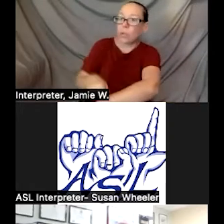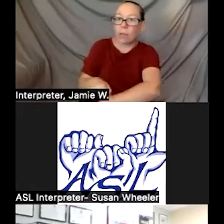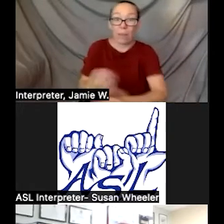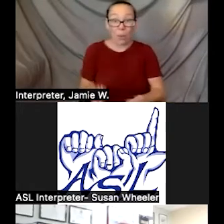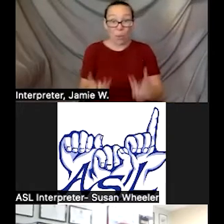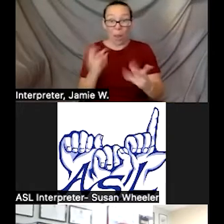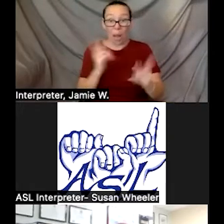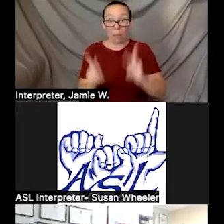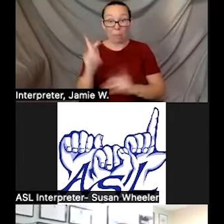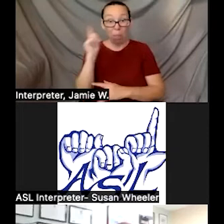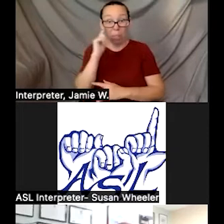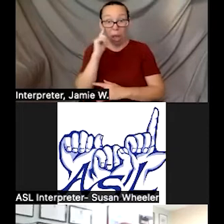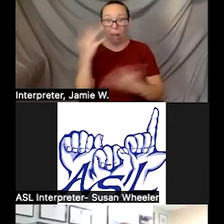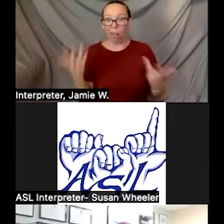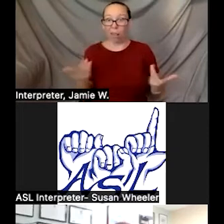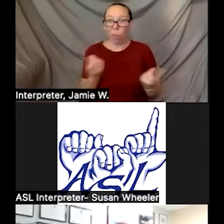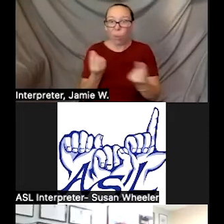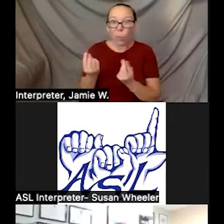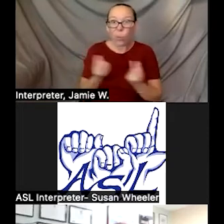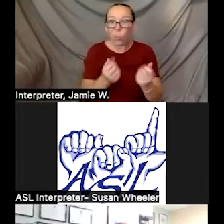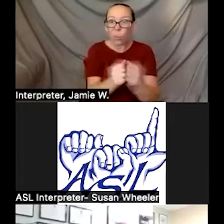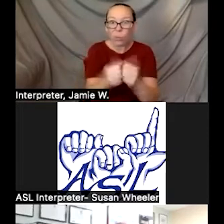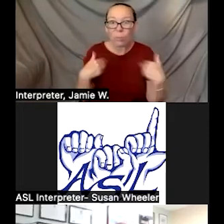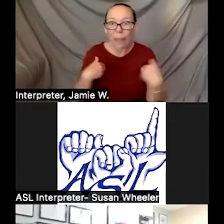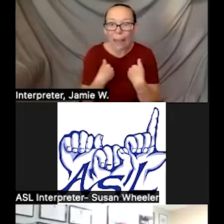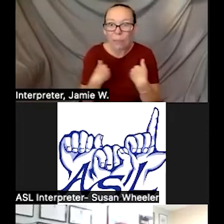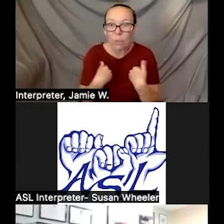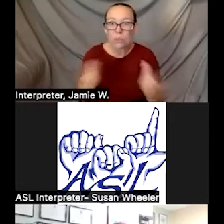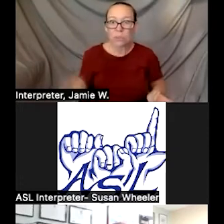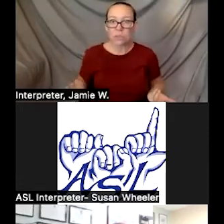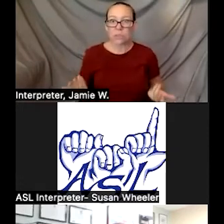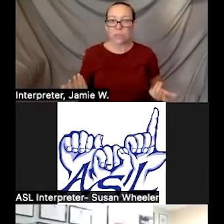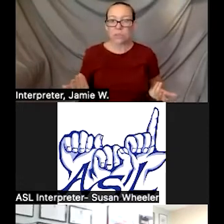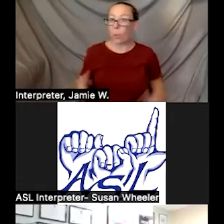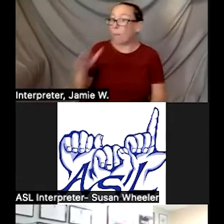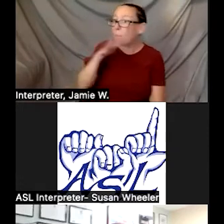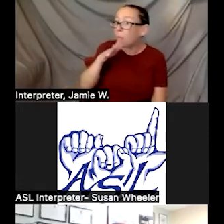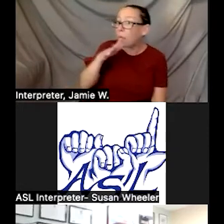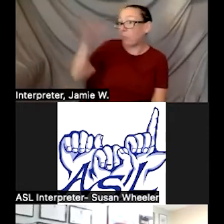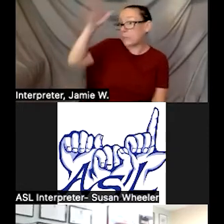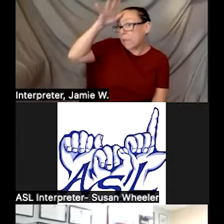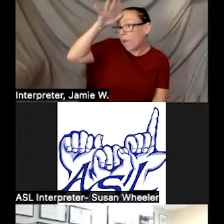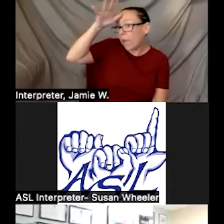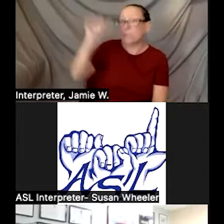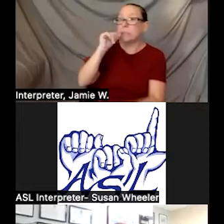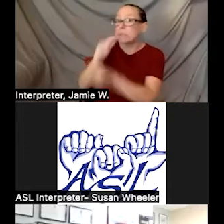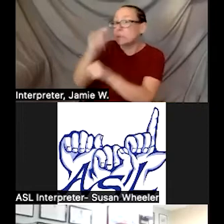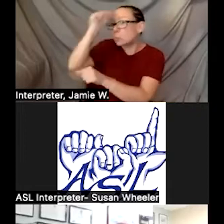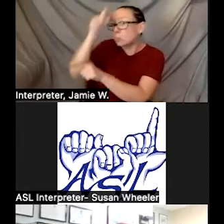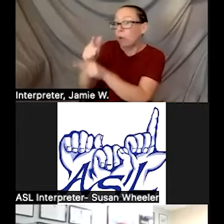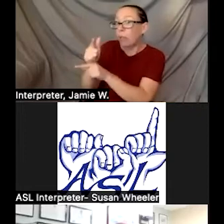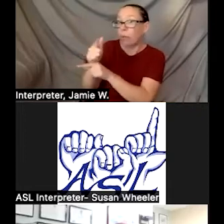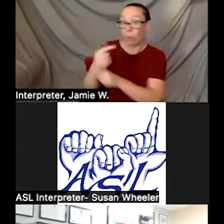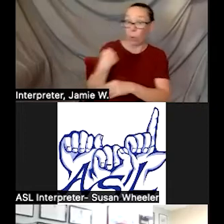they going to do with the animals that they have, or mom and dad, sister, brother that they provide